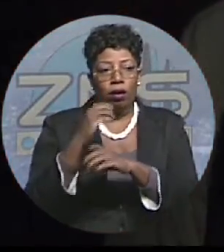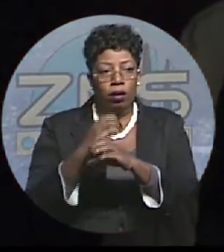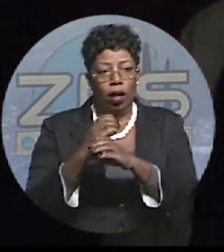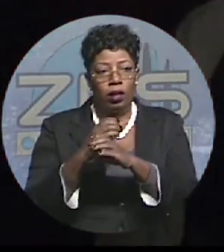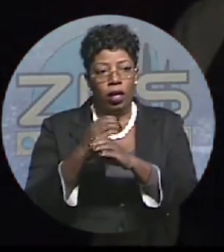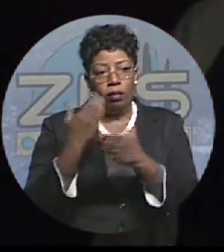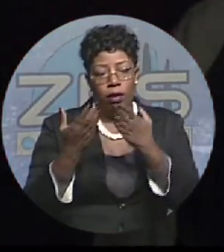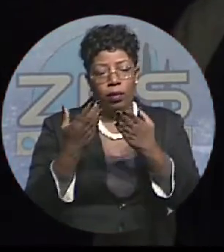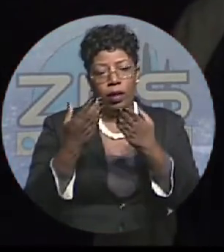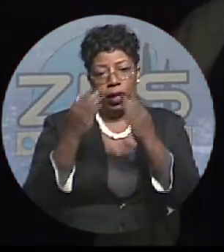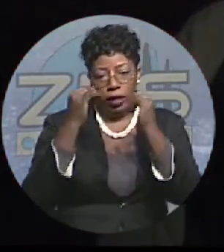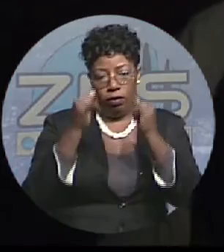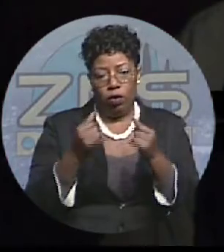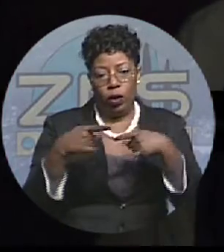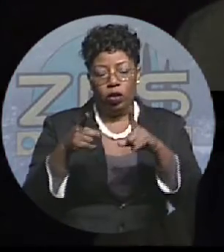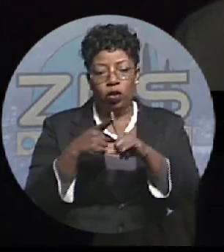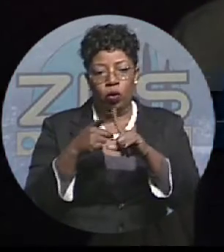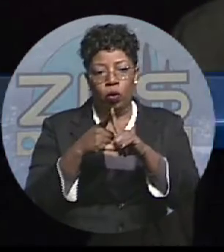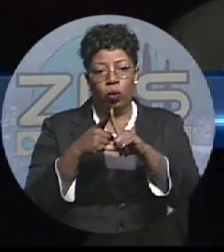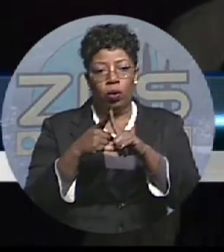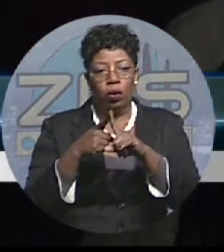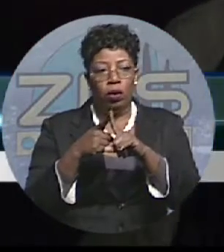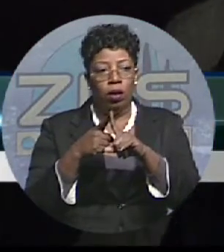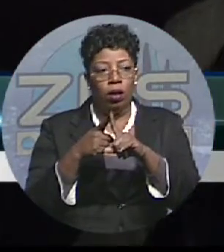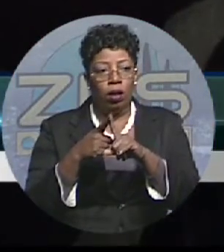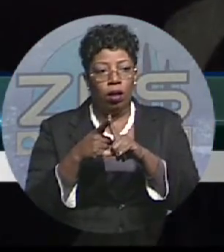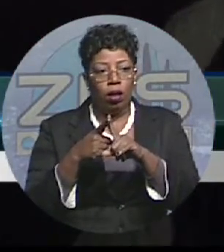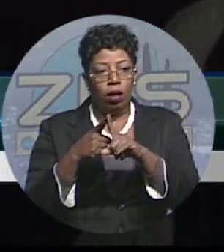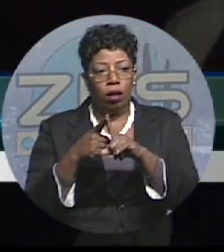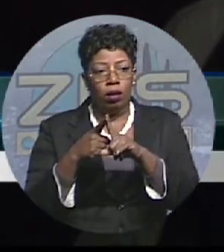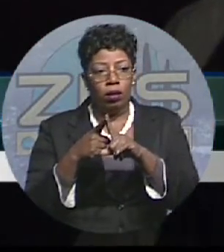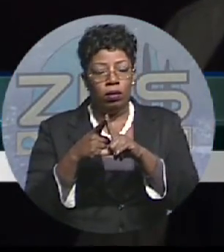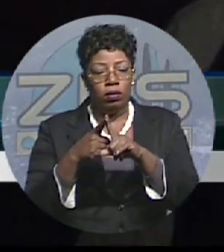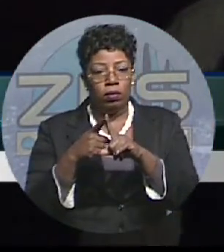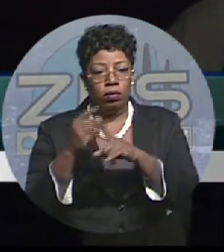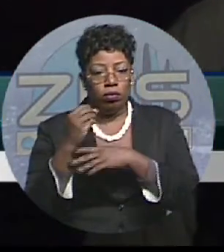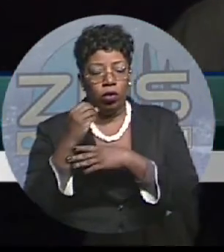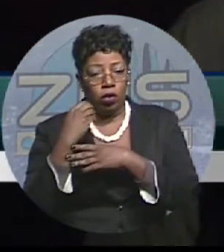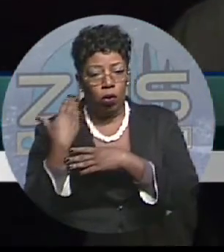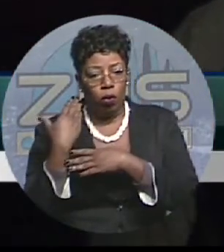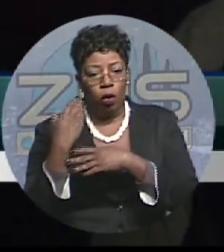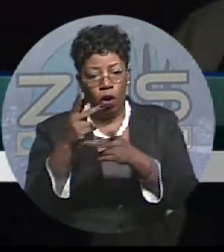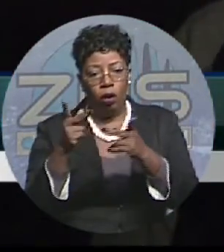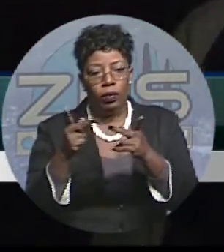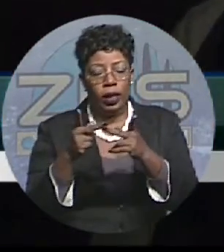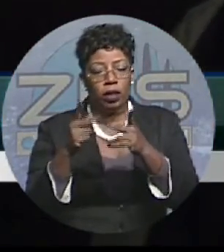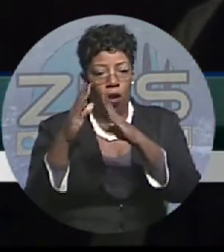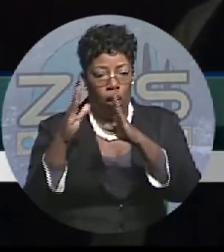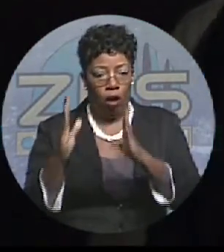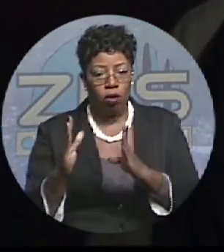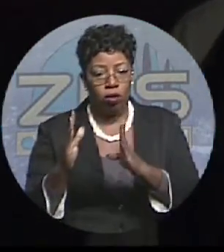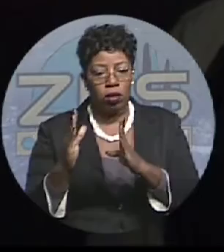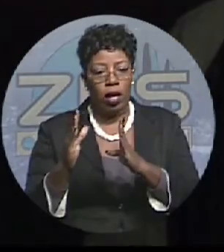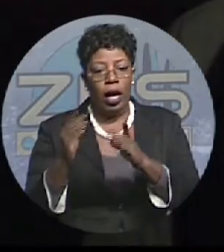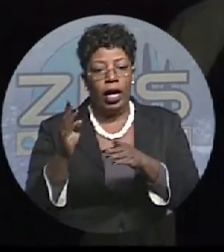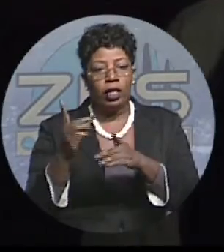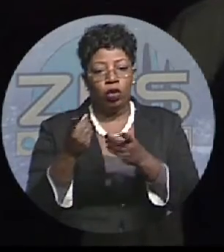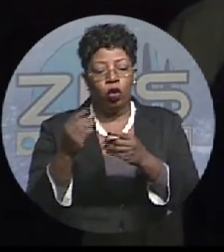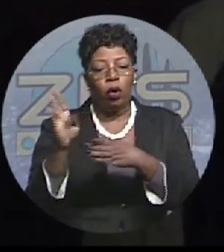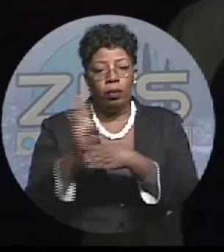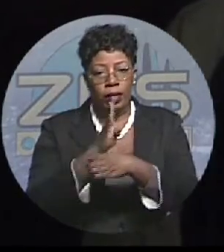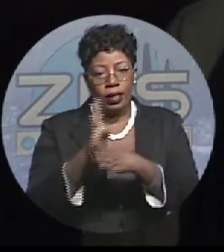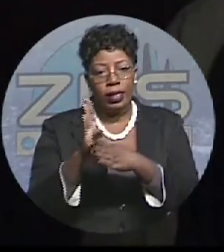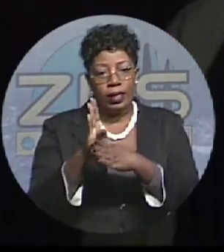had gone to a resident to transact some business, and while there he was accosted by